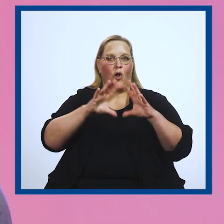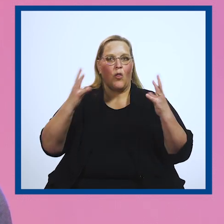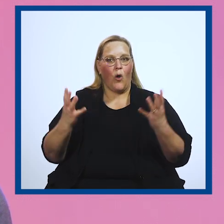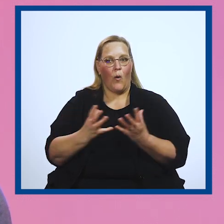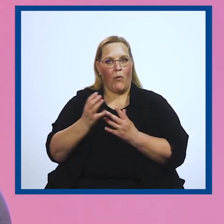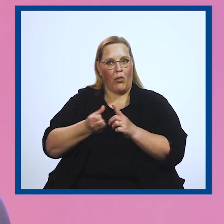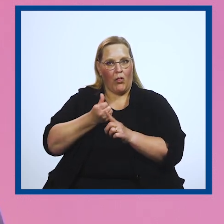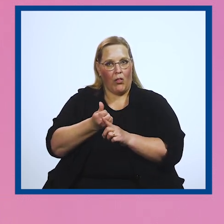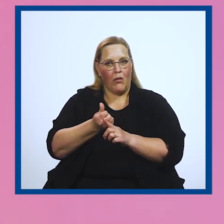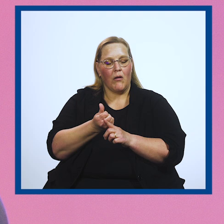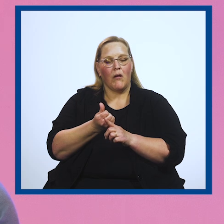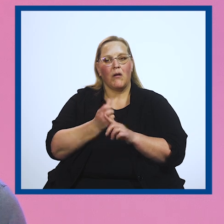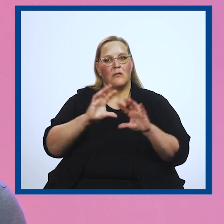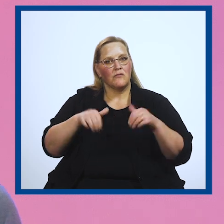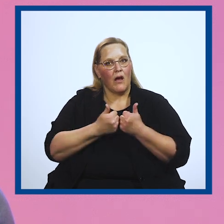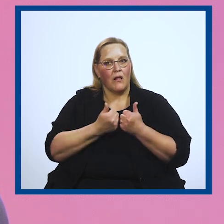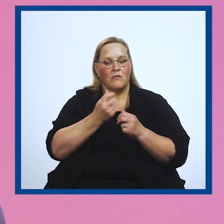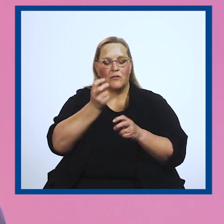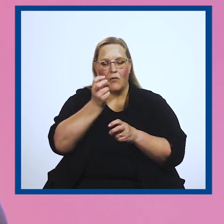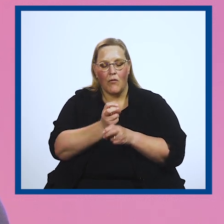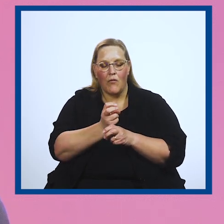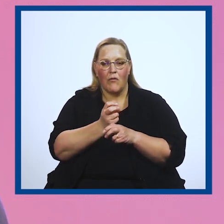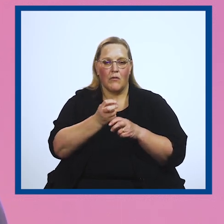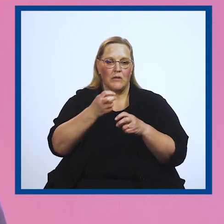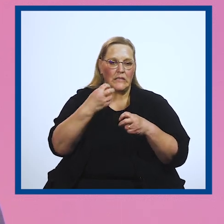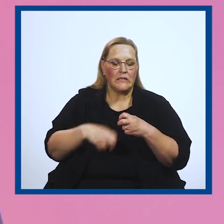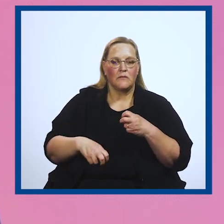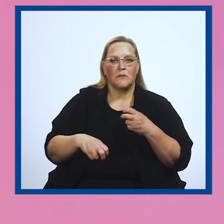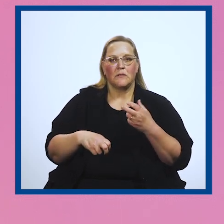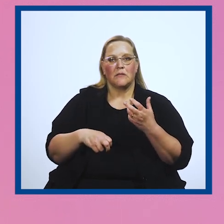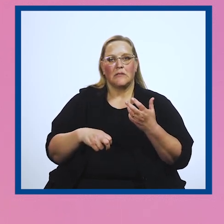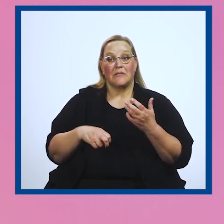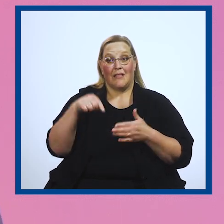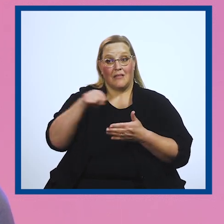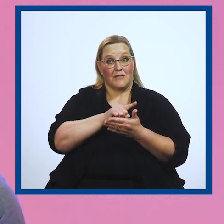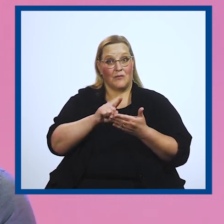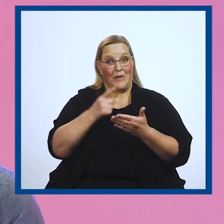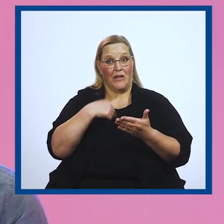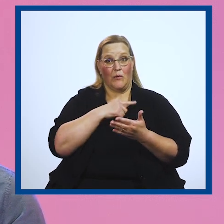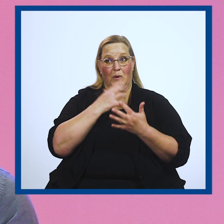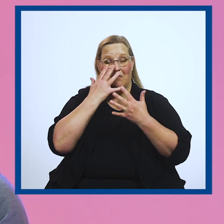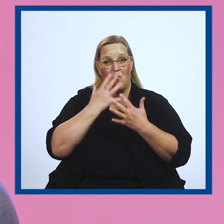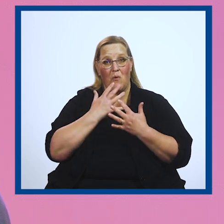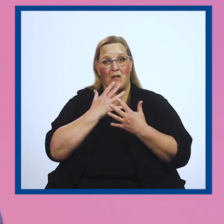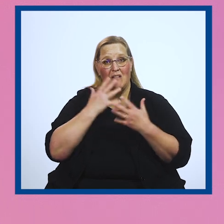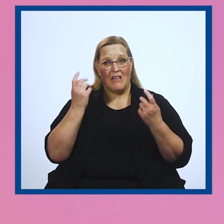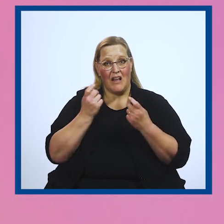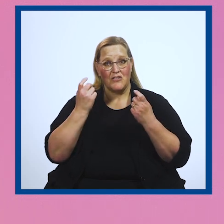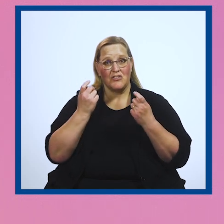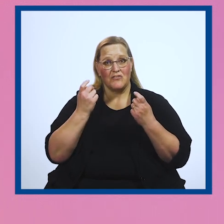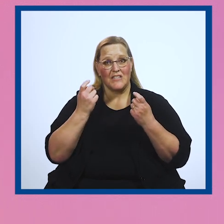defining moments that are challenging, that are hard, that are difficult. This week, we mourned the anniversary of